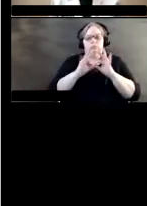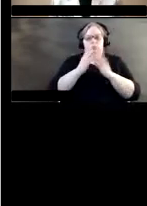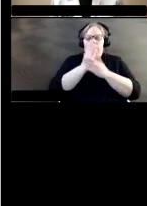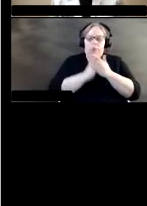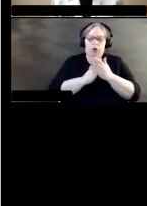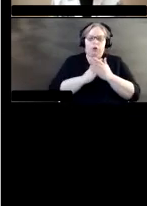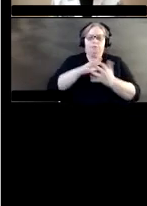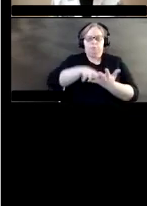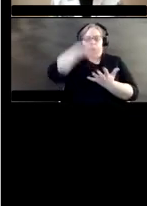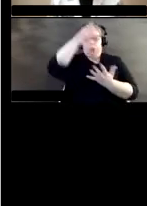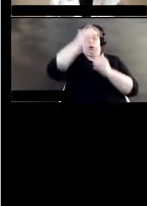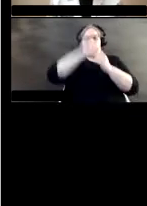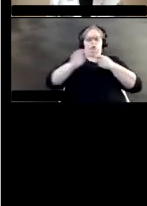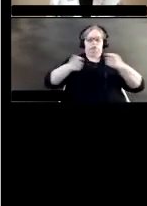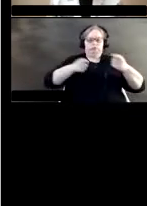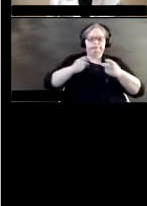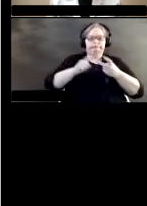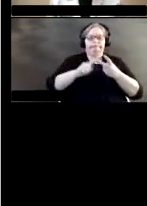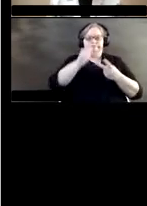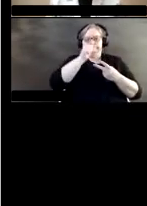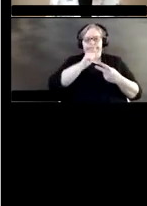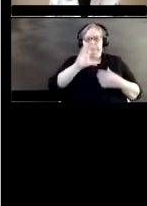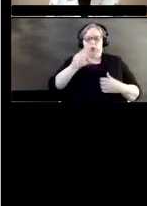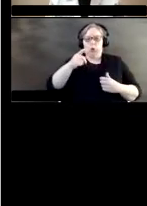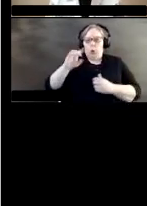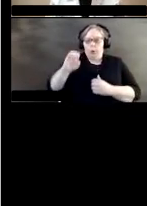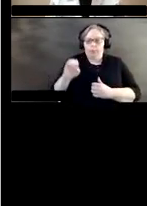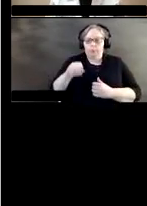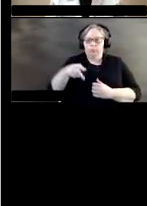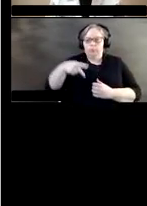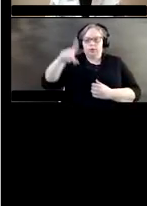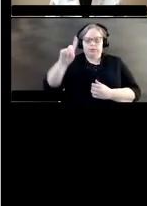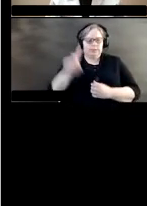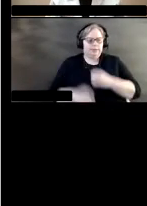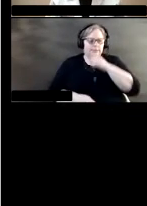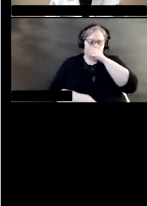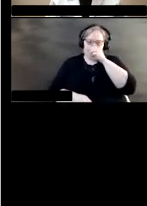managing and coping with Parkinson's disease.